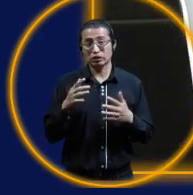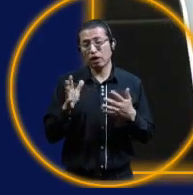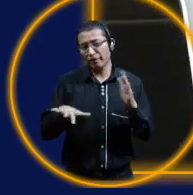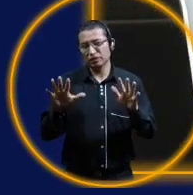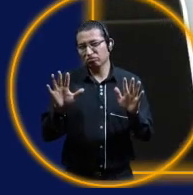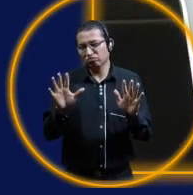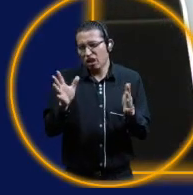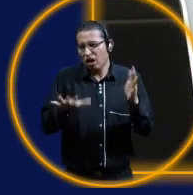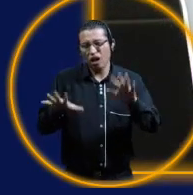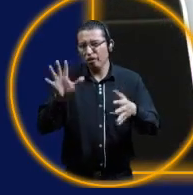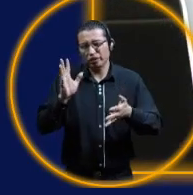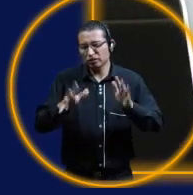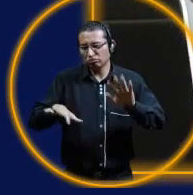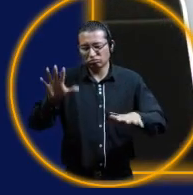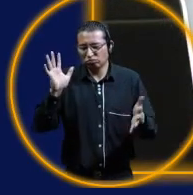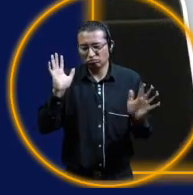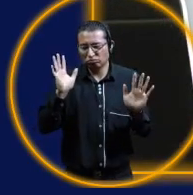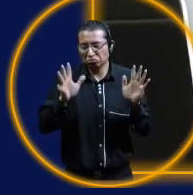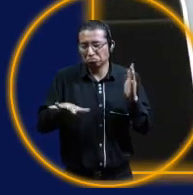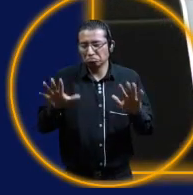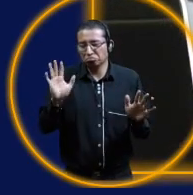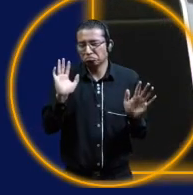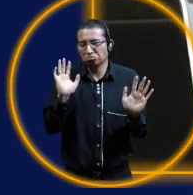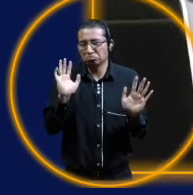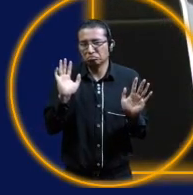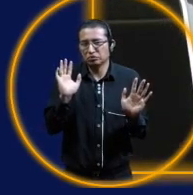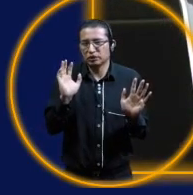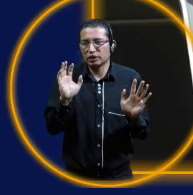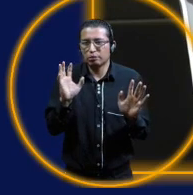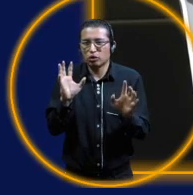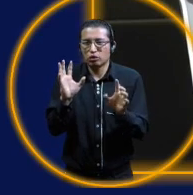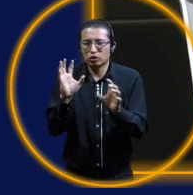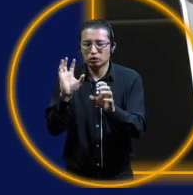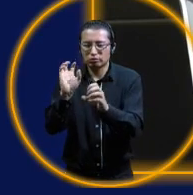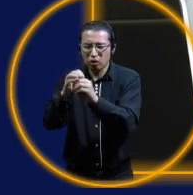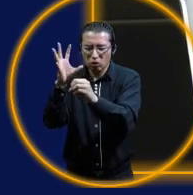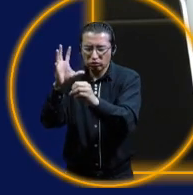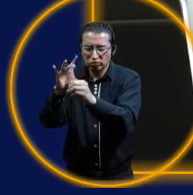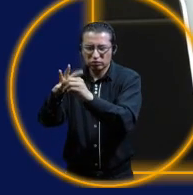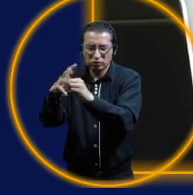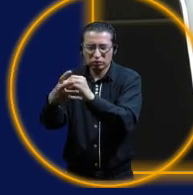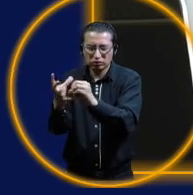gem that will make you feel a lot, and